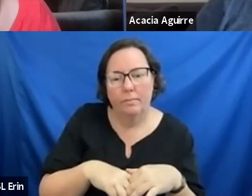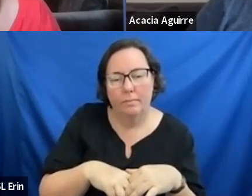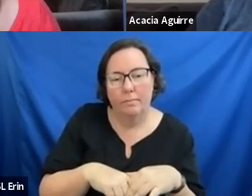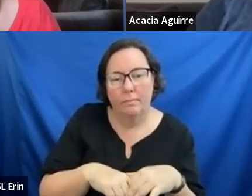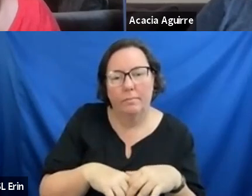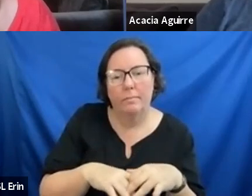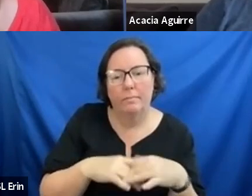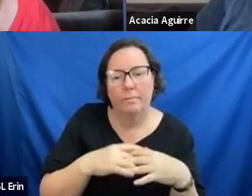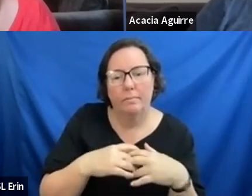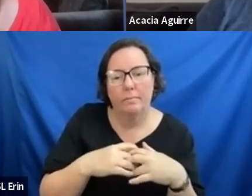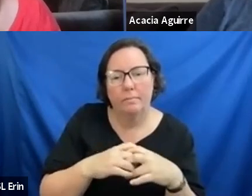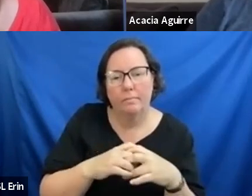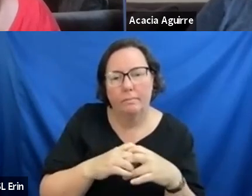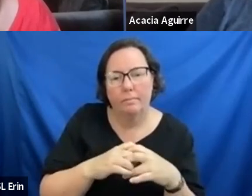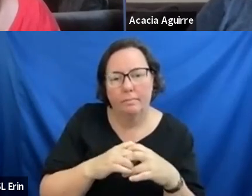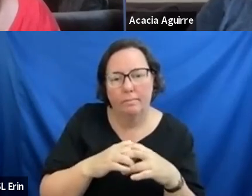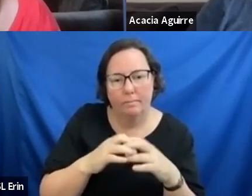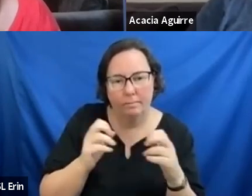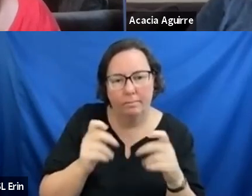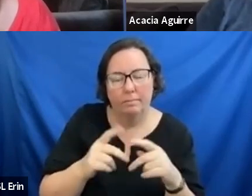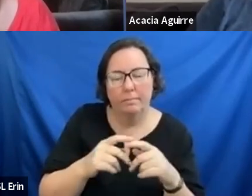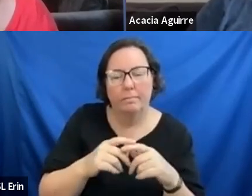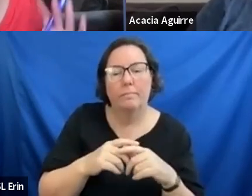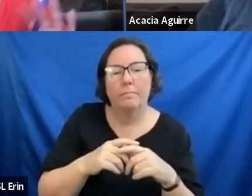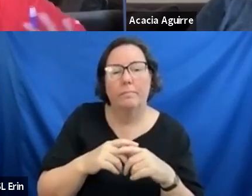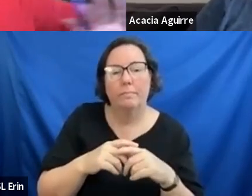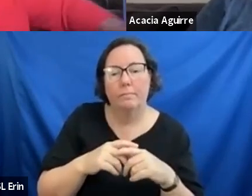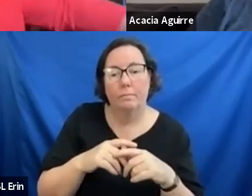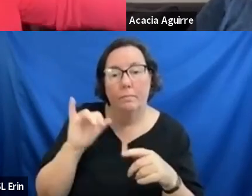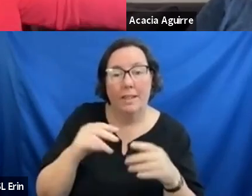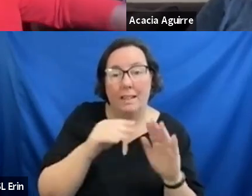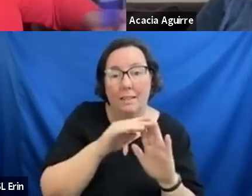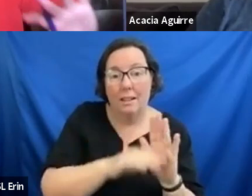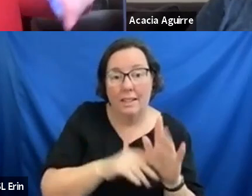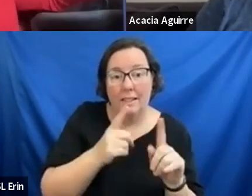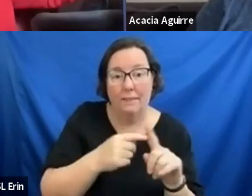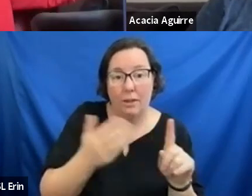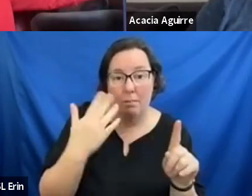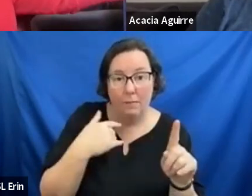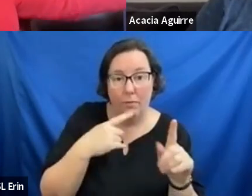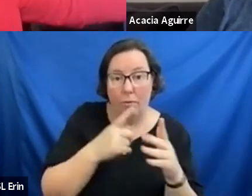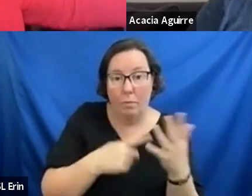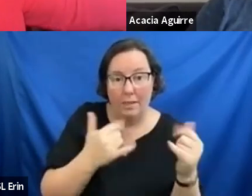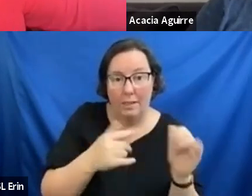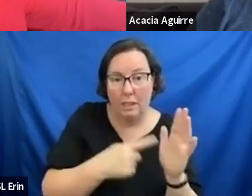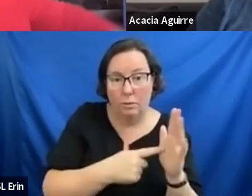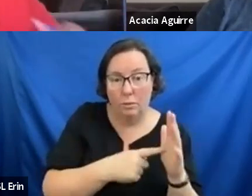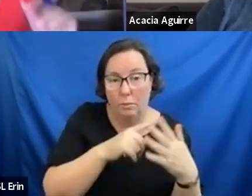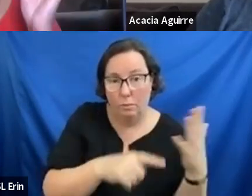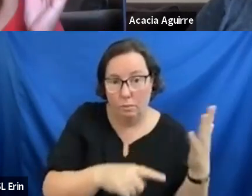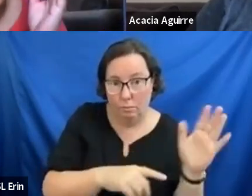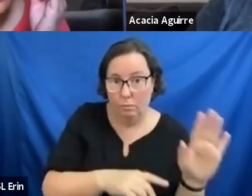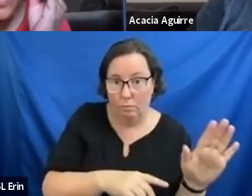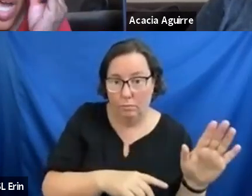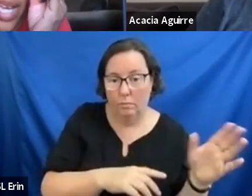Okay, great. So that's the list that you have that from previous requests, right?